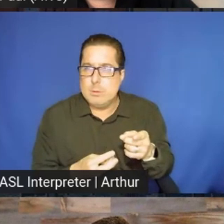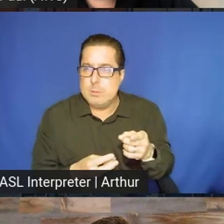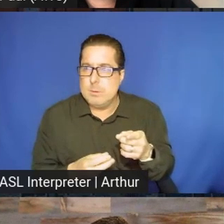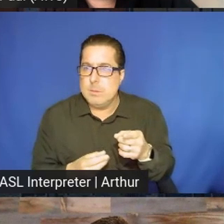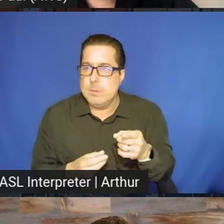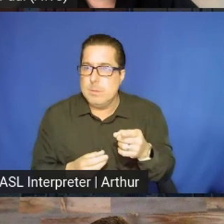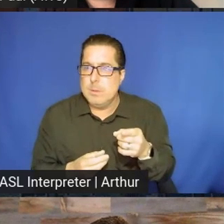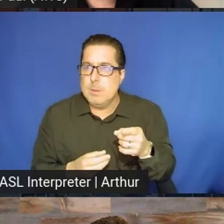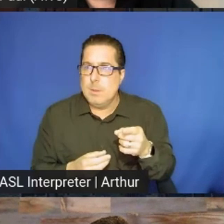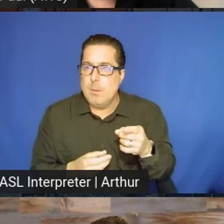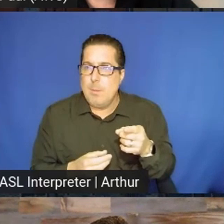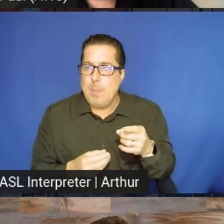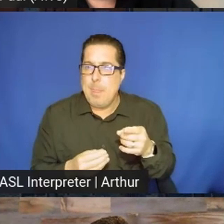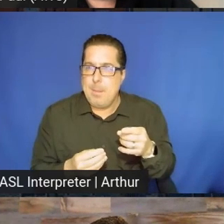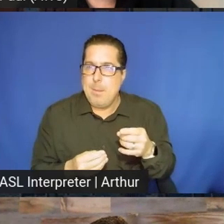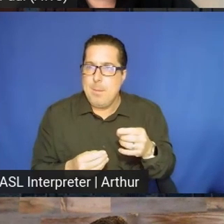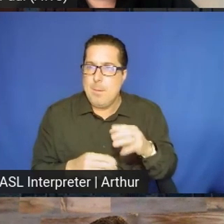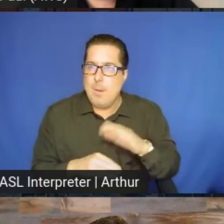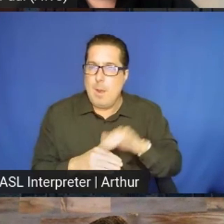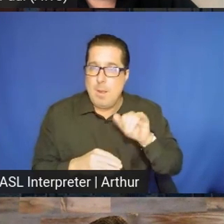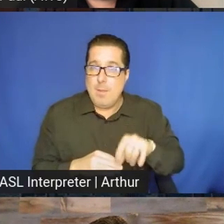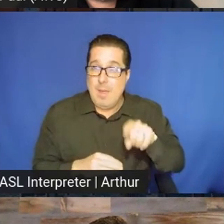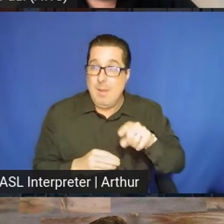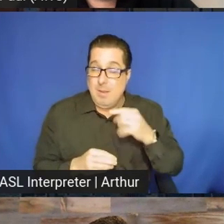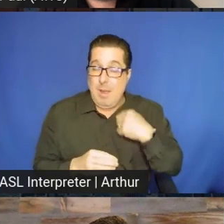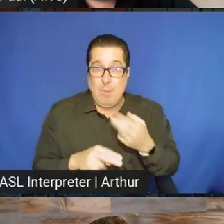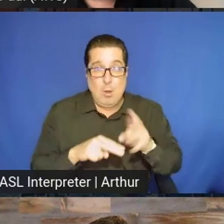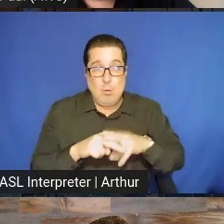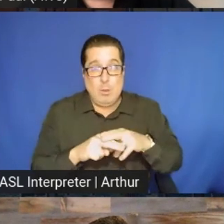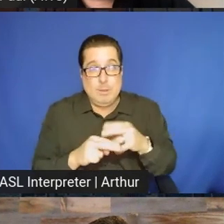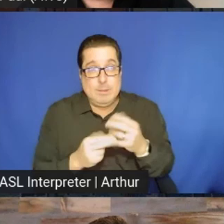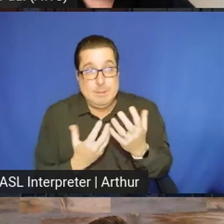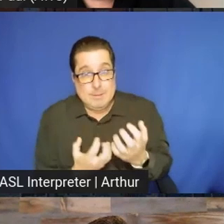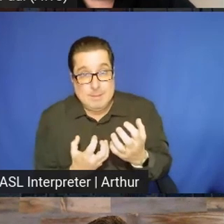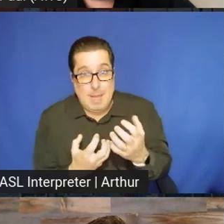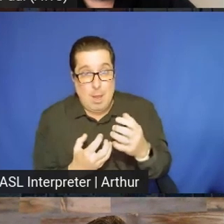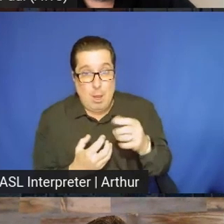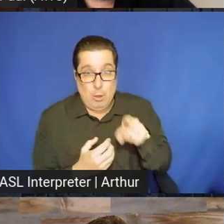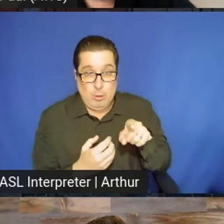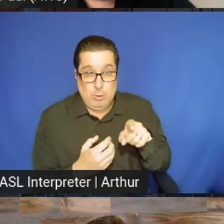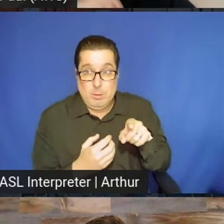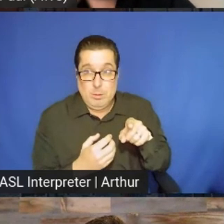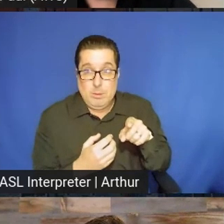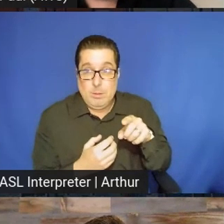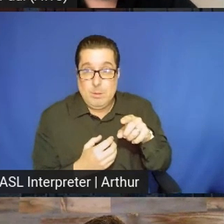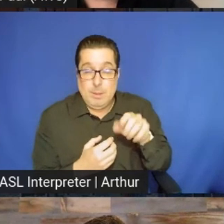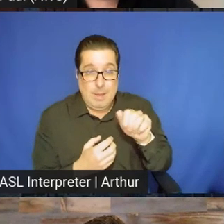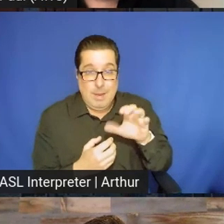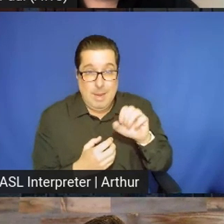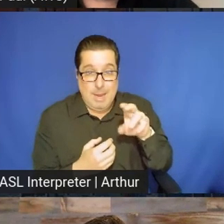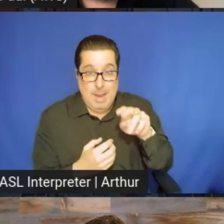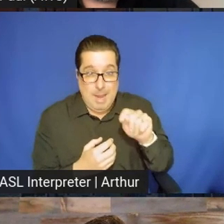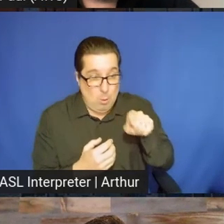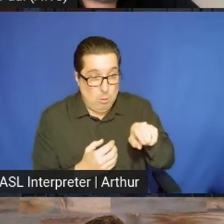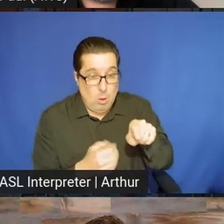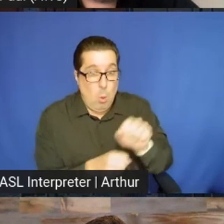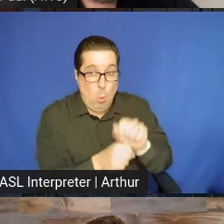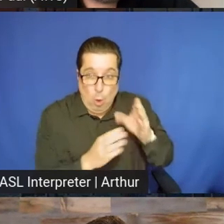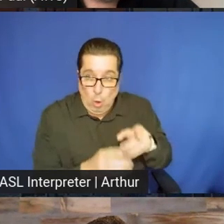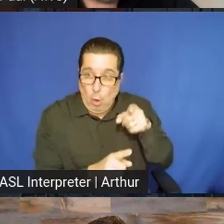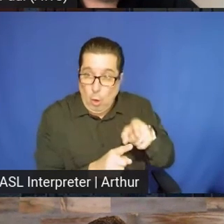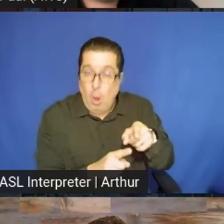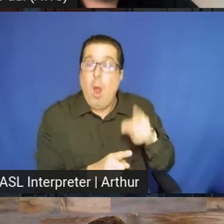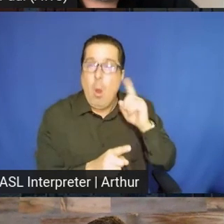instance. So this is where Cluster Autoscaler is going to increase the desired count. It's going to provision another worker, and now it's going to schedule the remaining